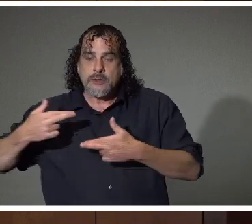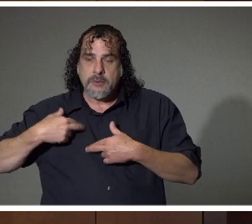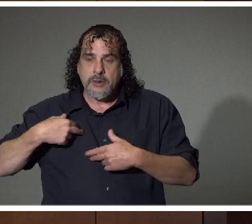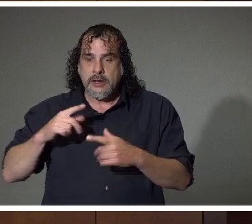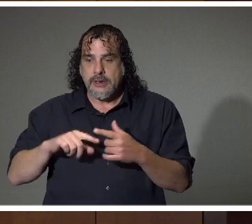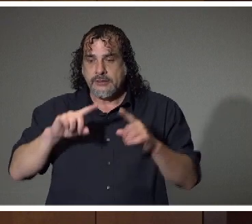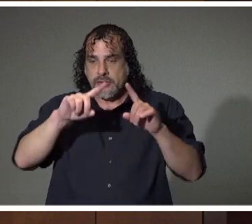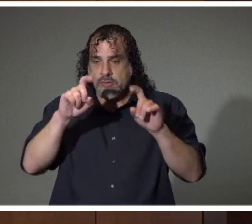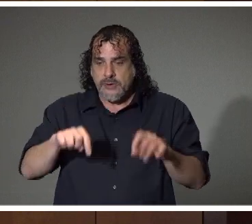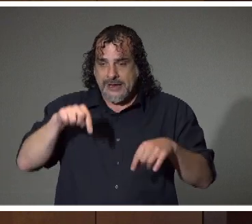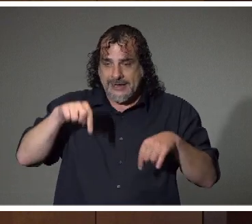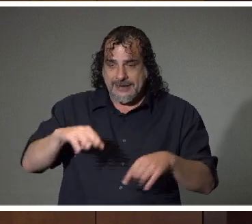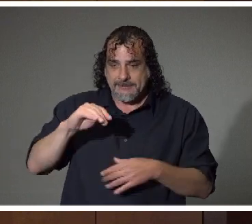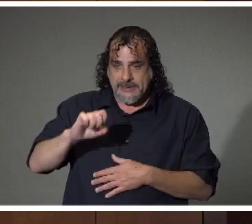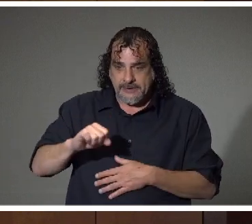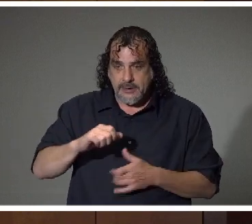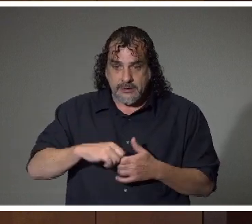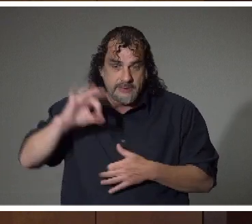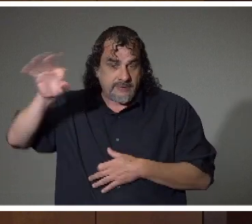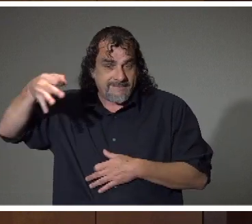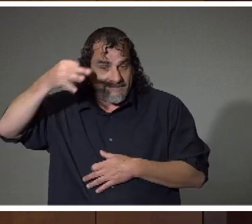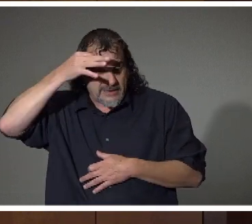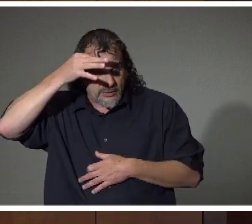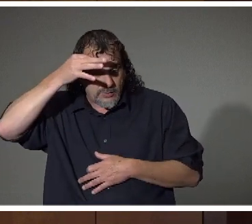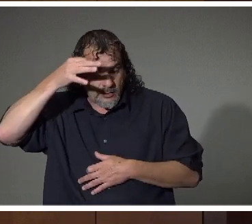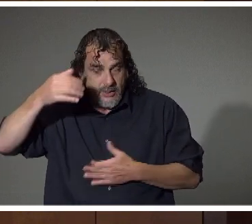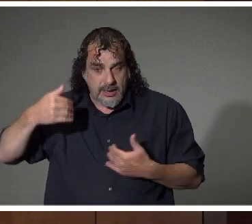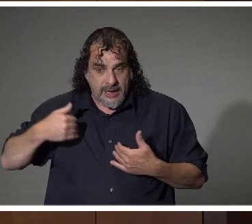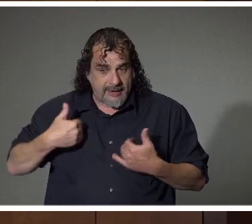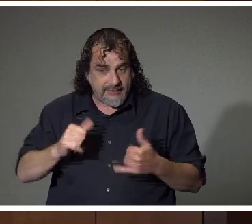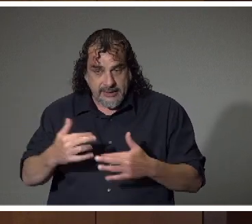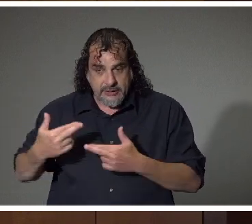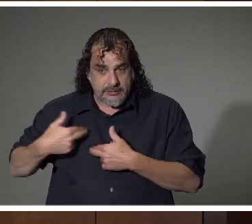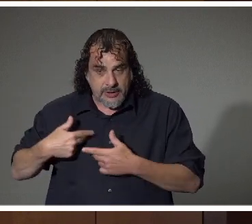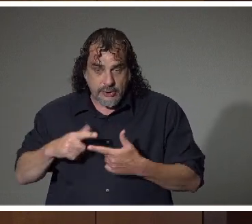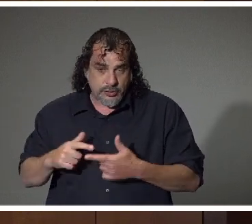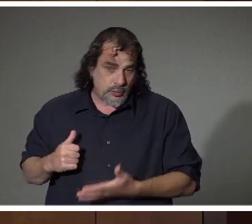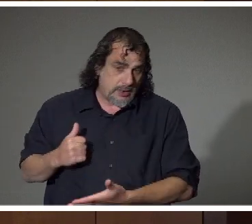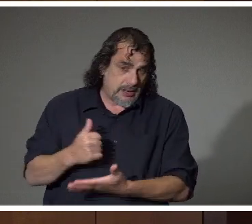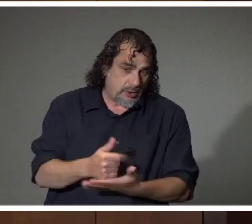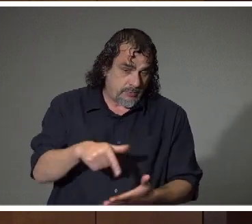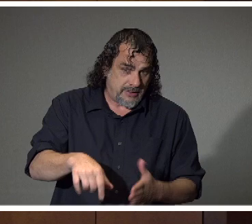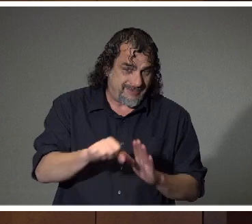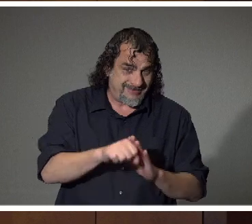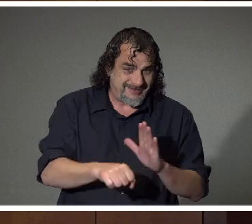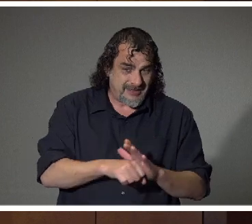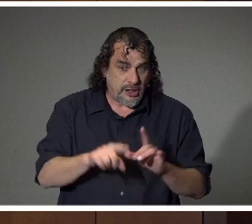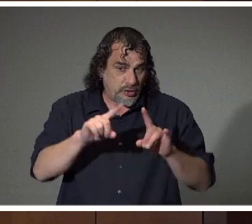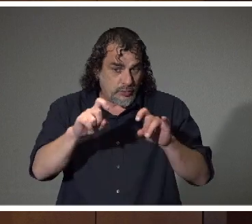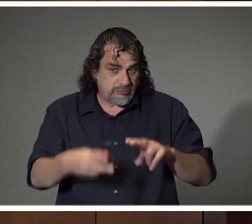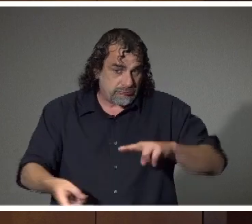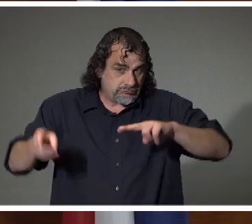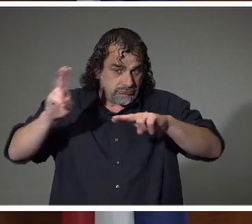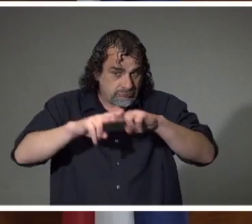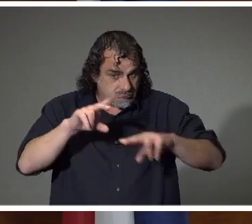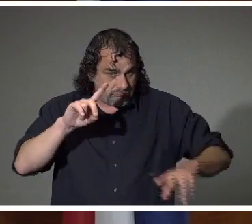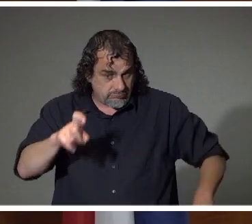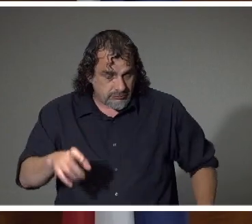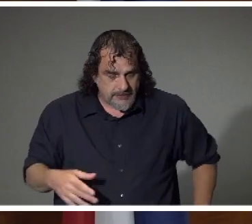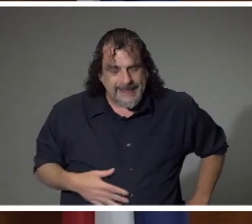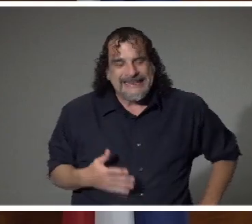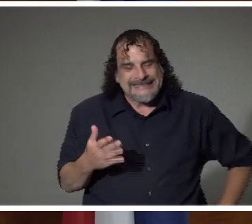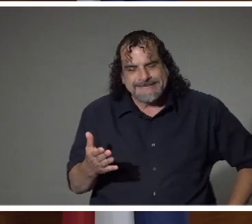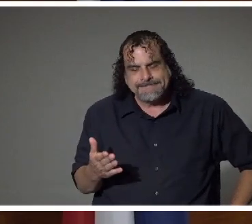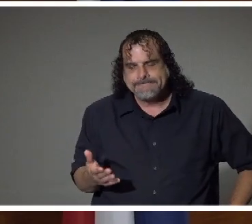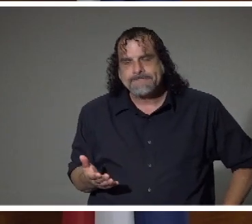test here in Mississippi, and does the federal government own any responsibility to help the state? Yeah, so, at